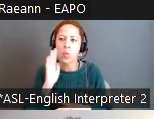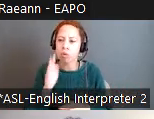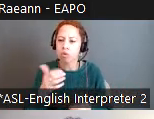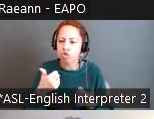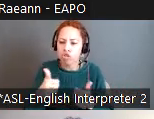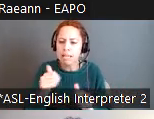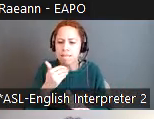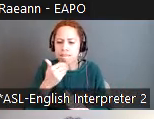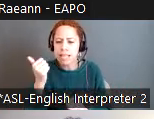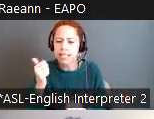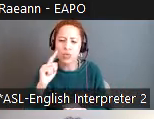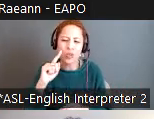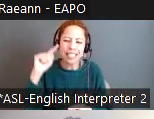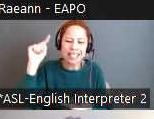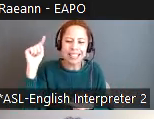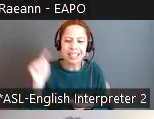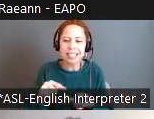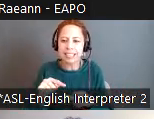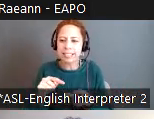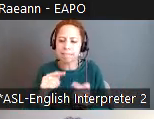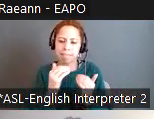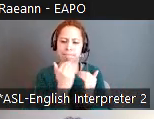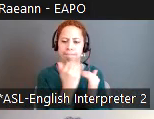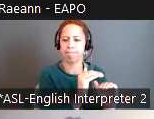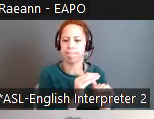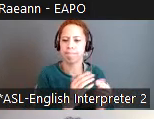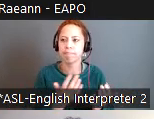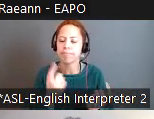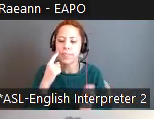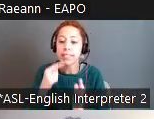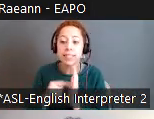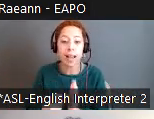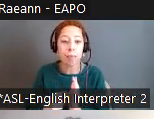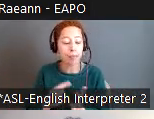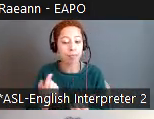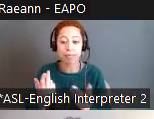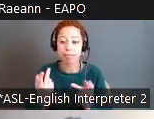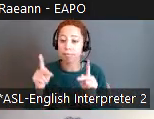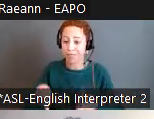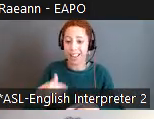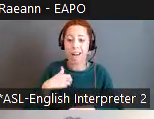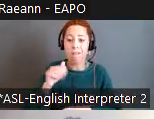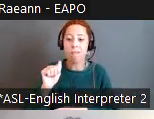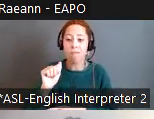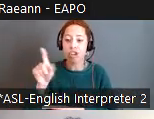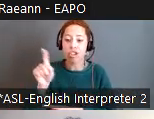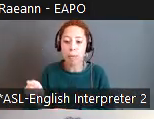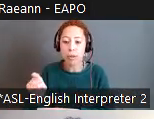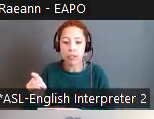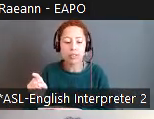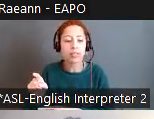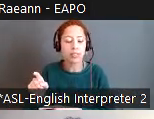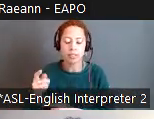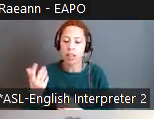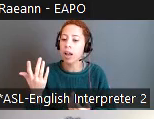option when making a decision. So a common example, again, is somebody who has Alzheimer's and perhaps they are wandering out of the house and